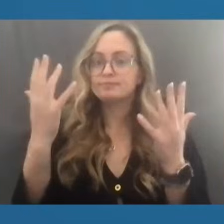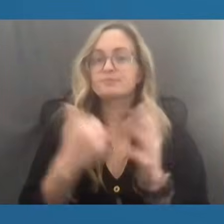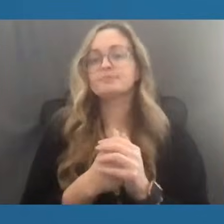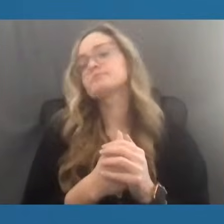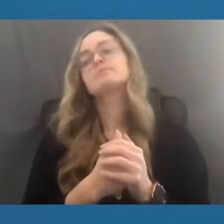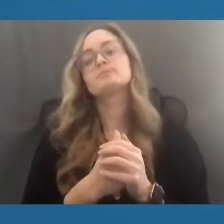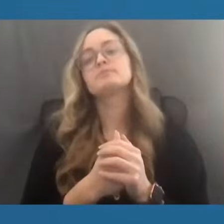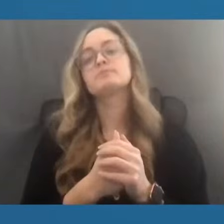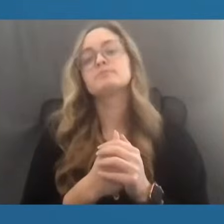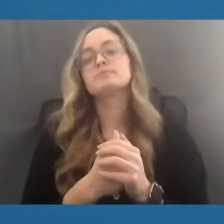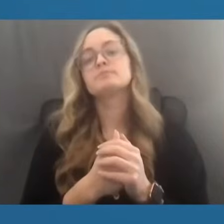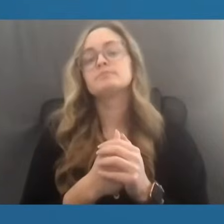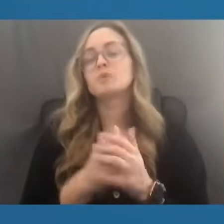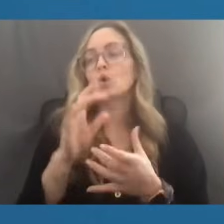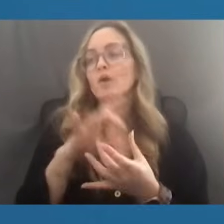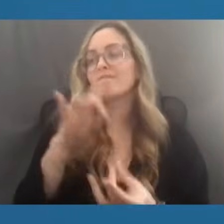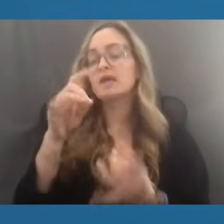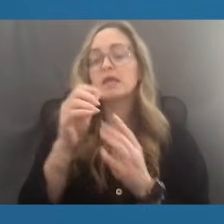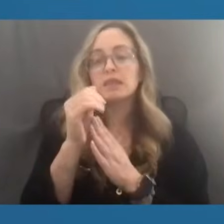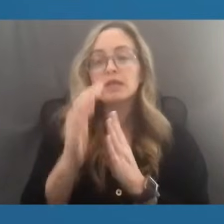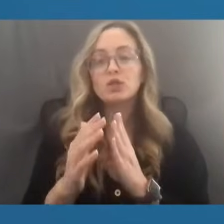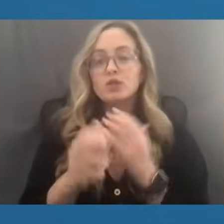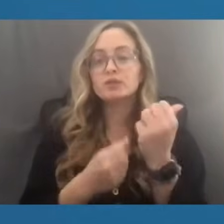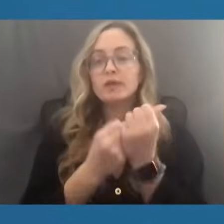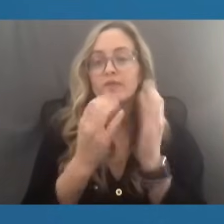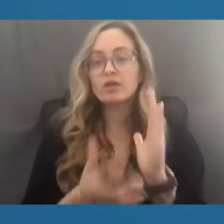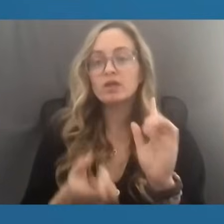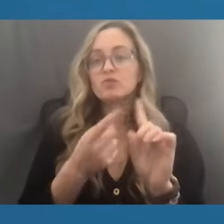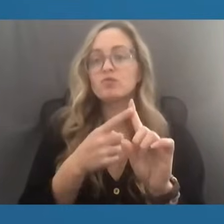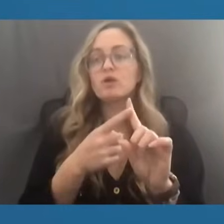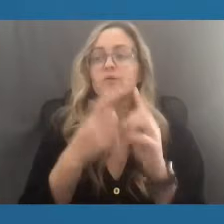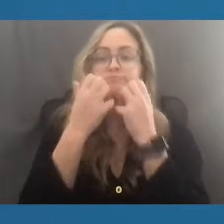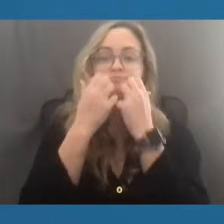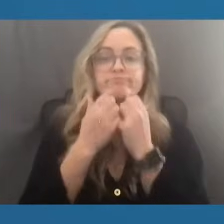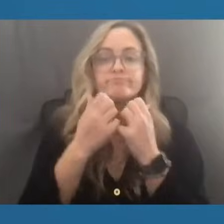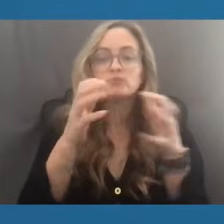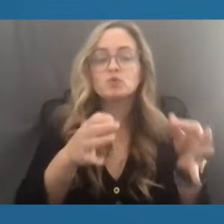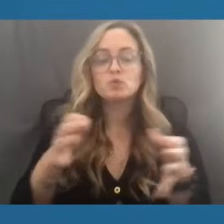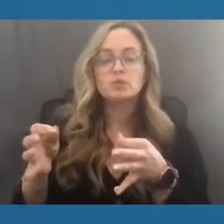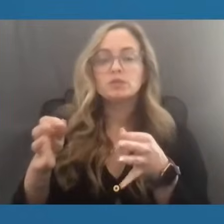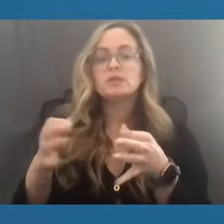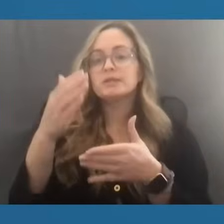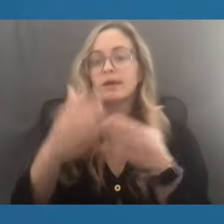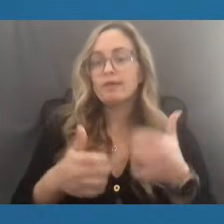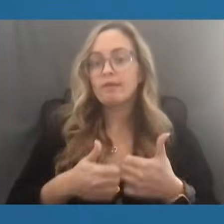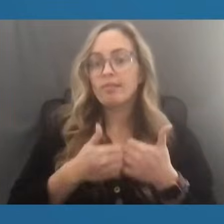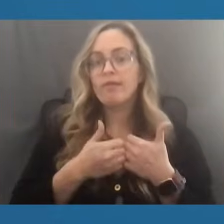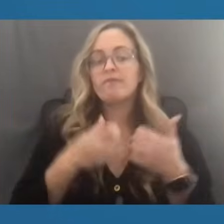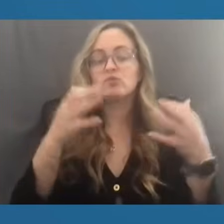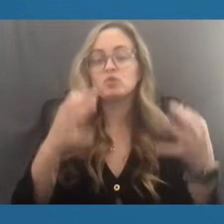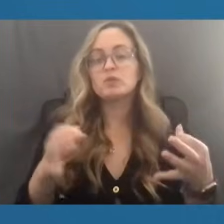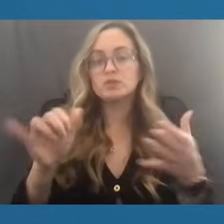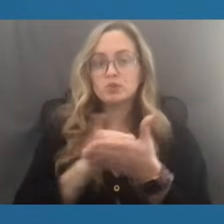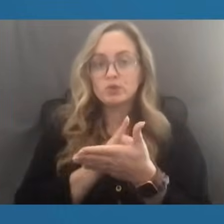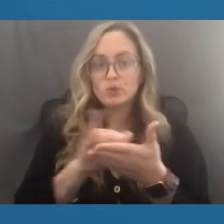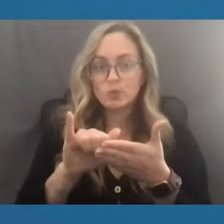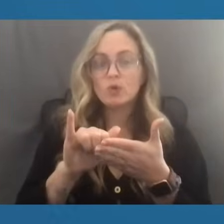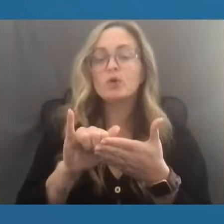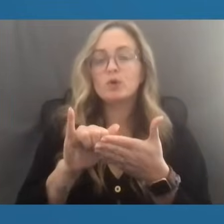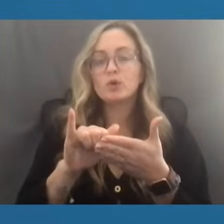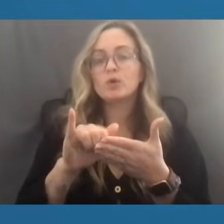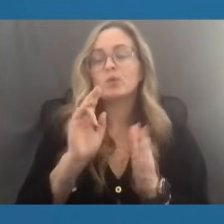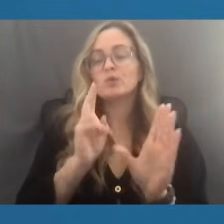Our faith leaders, our advocates from Compassionate Choices and End of Life Choices New York. We're also joined by